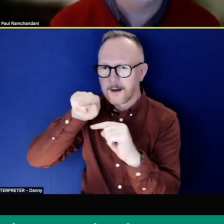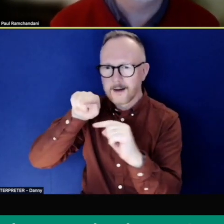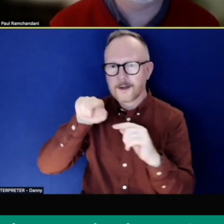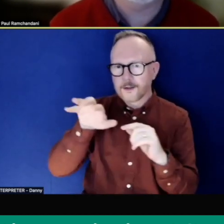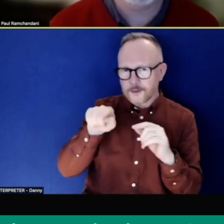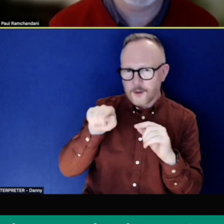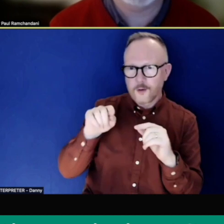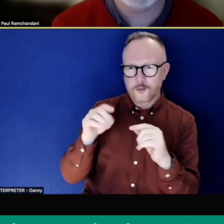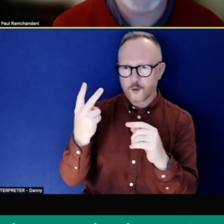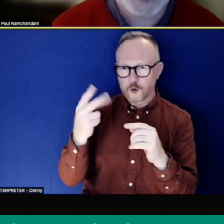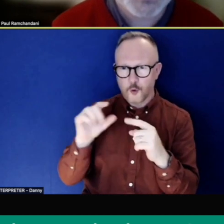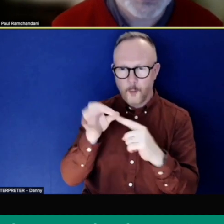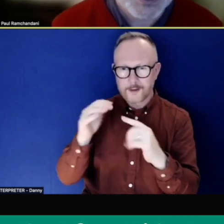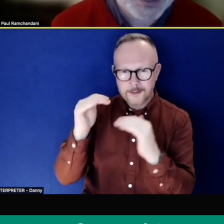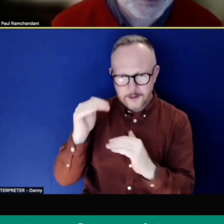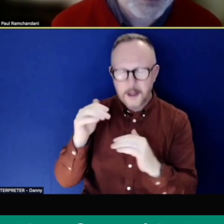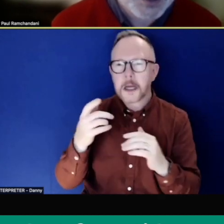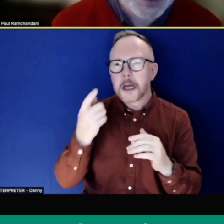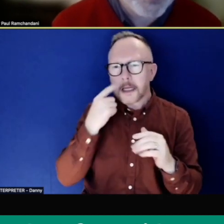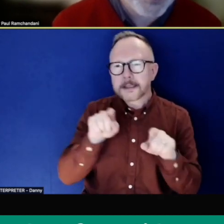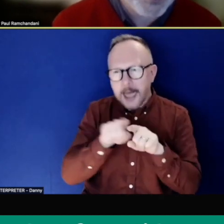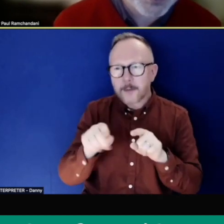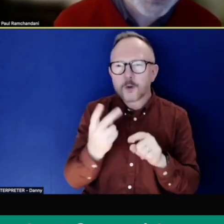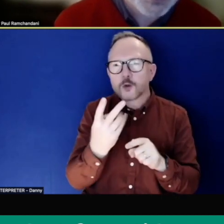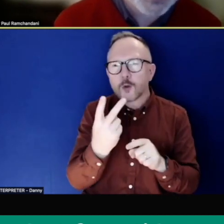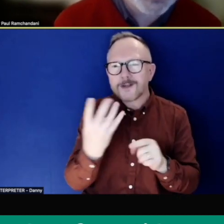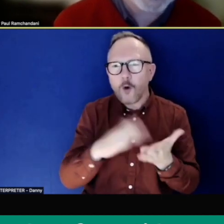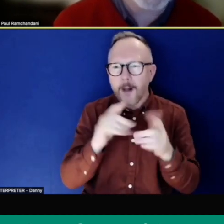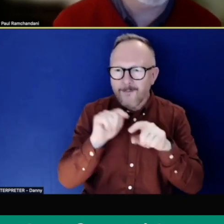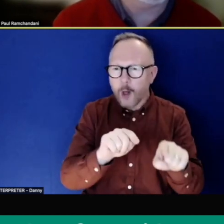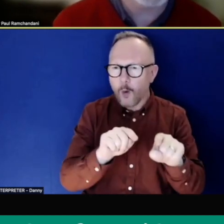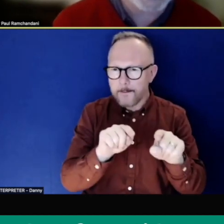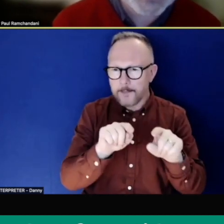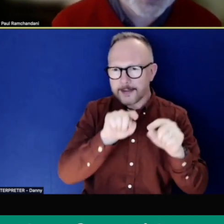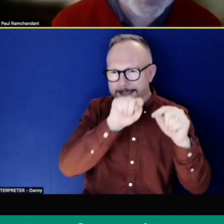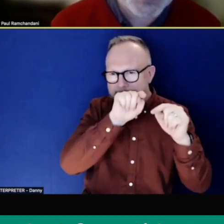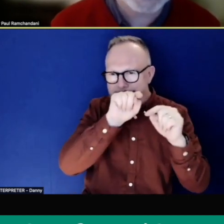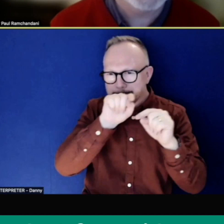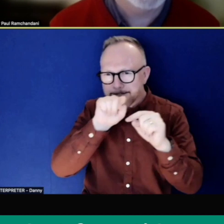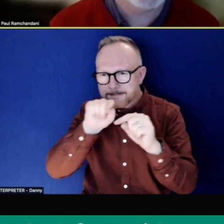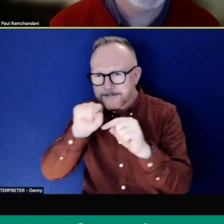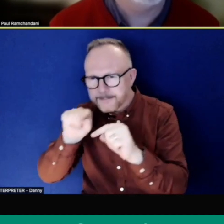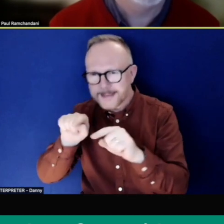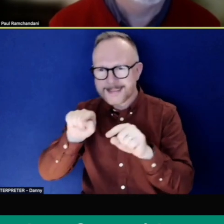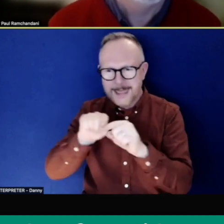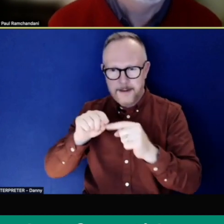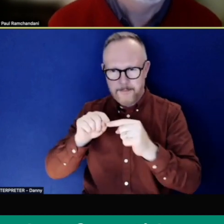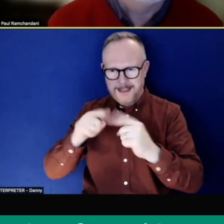difference as you go through to 24 months. So we've got, if we move on to the next slide, please,